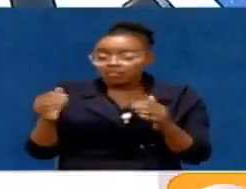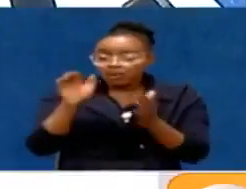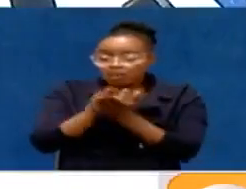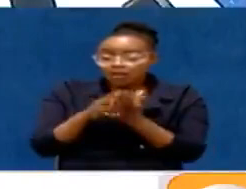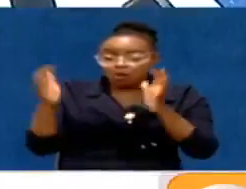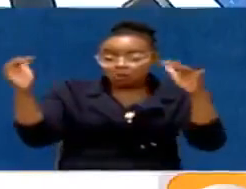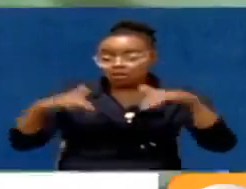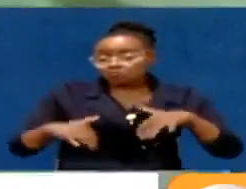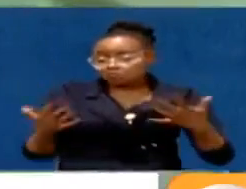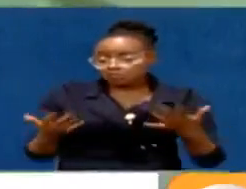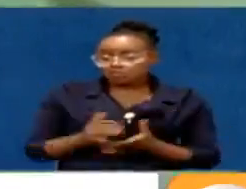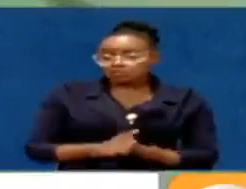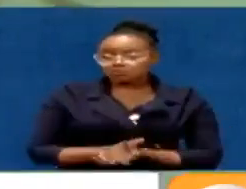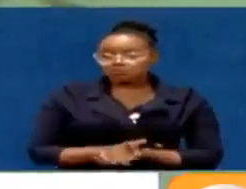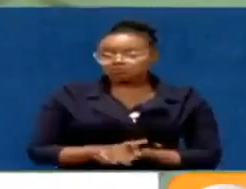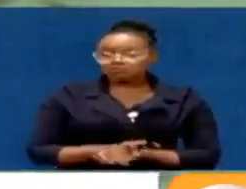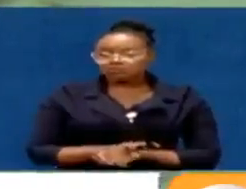receivership.